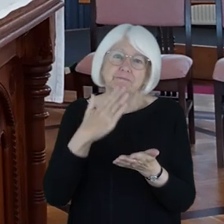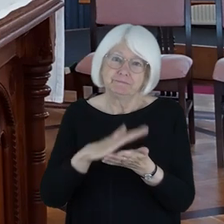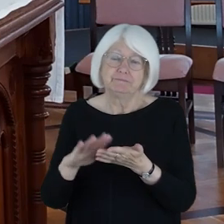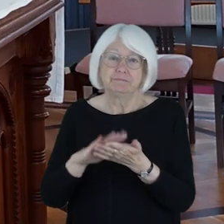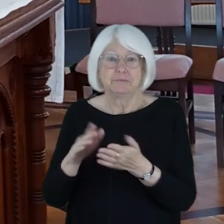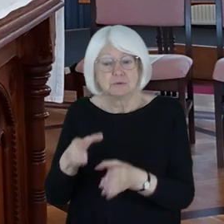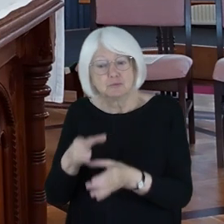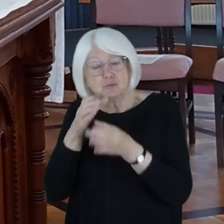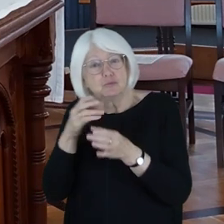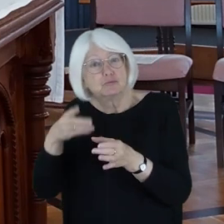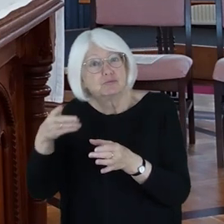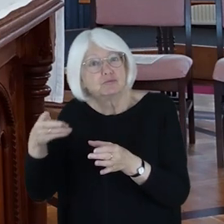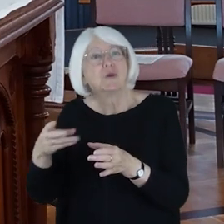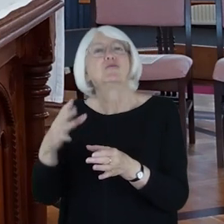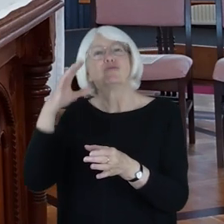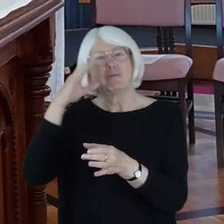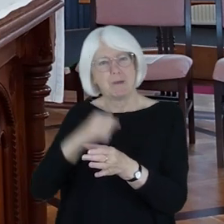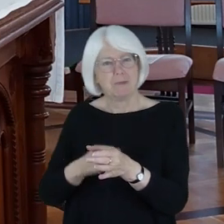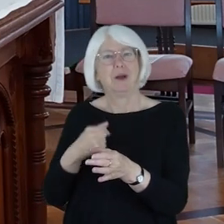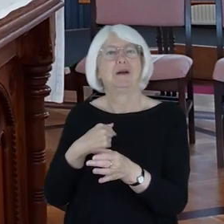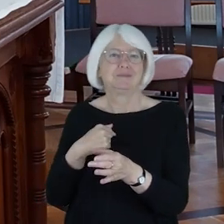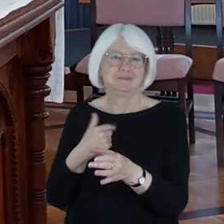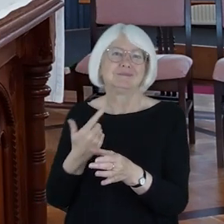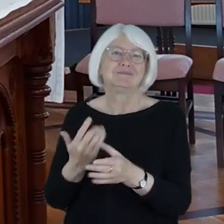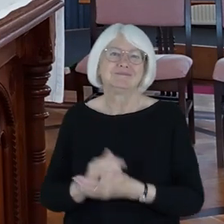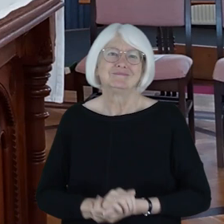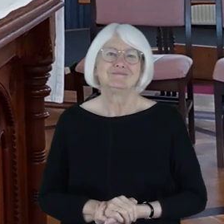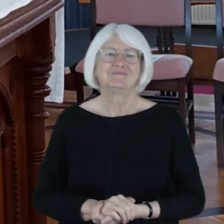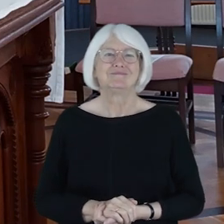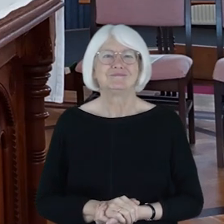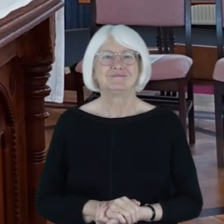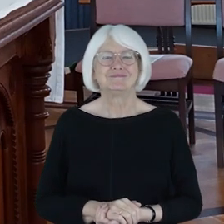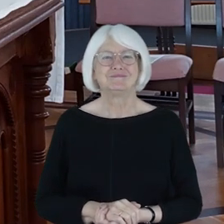drink it, in remembrance of me."